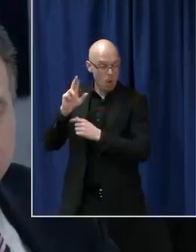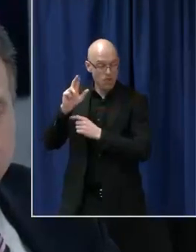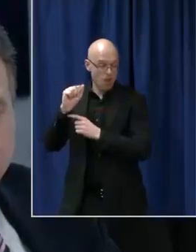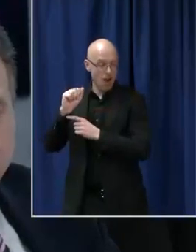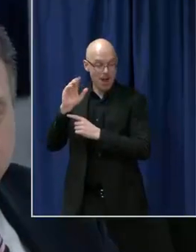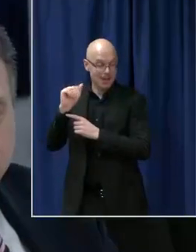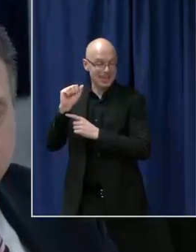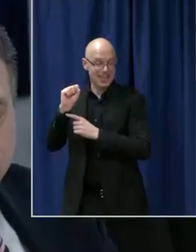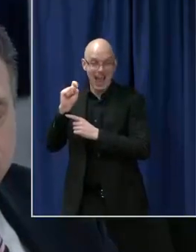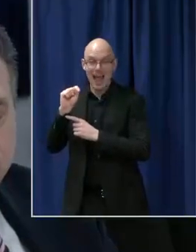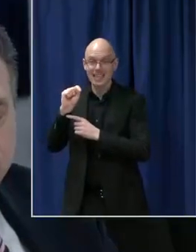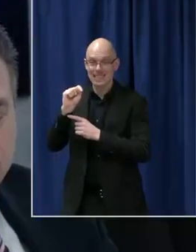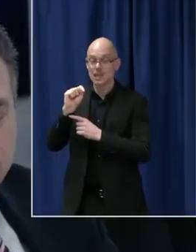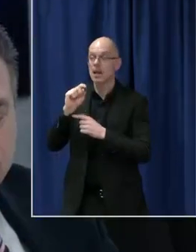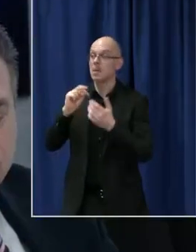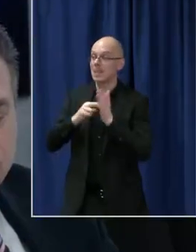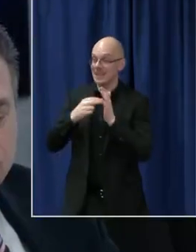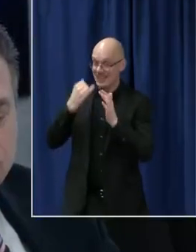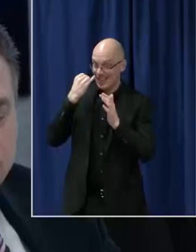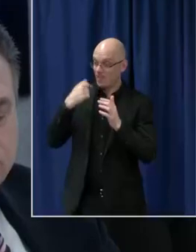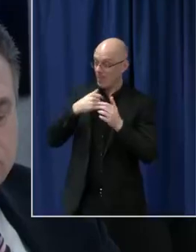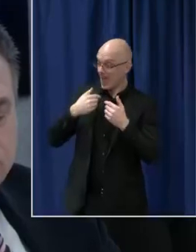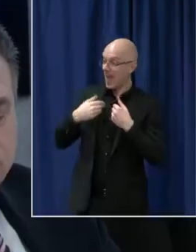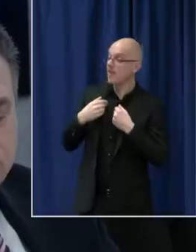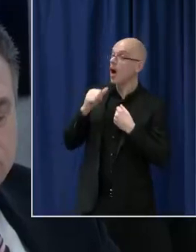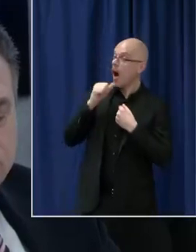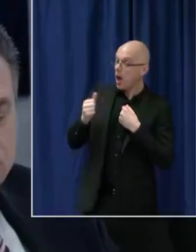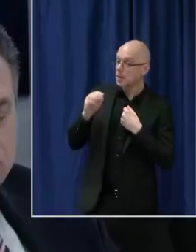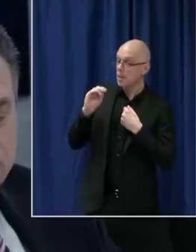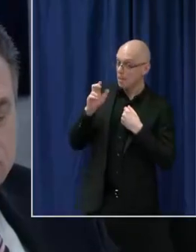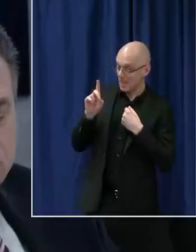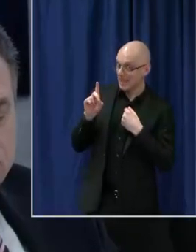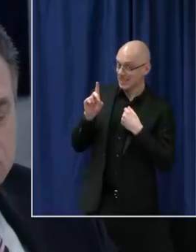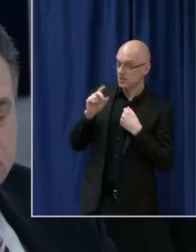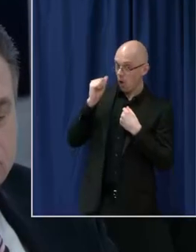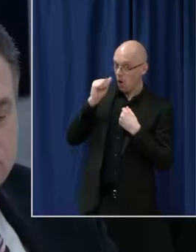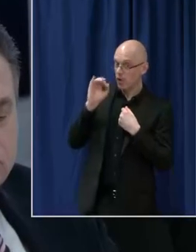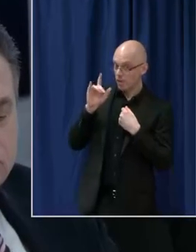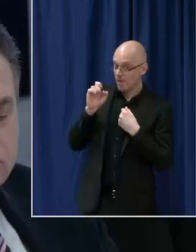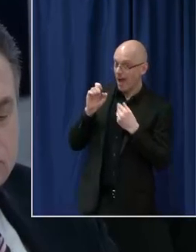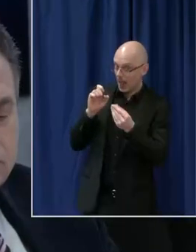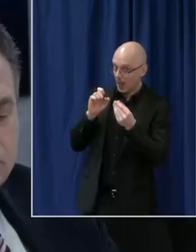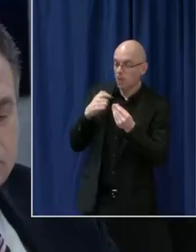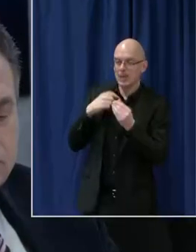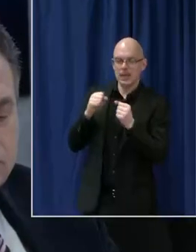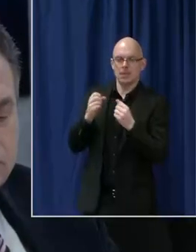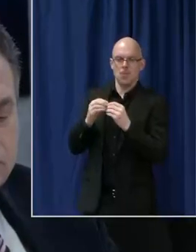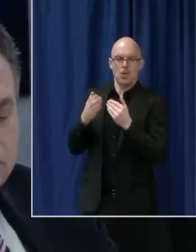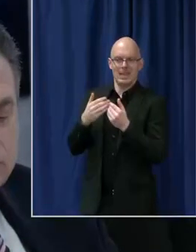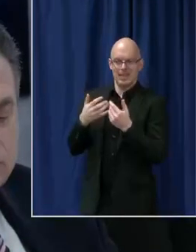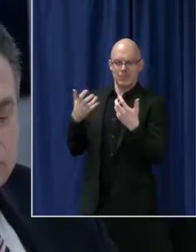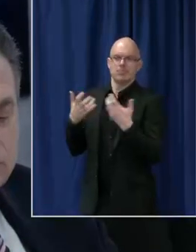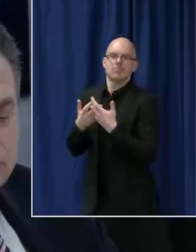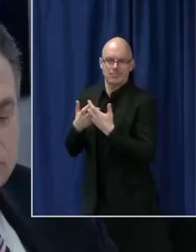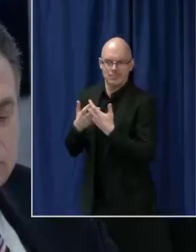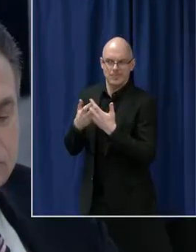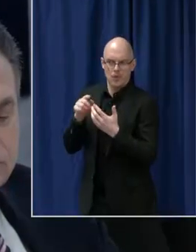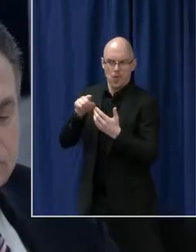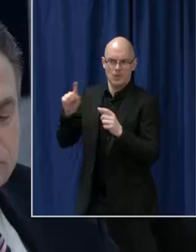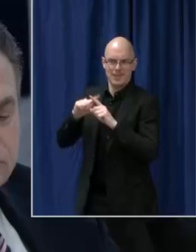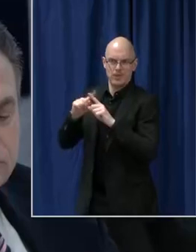the unmixed audio files may facilitate faster adoption of new consumer features.